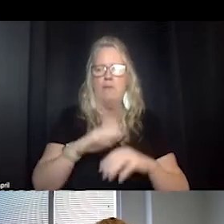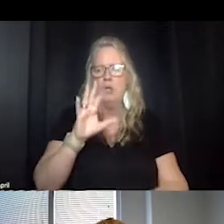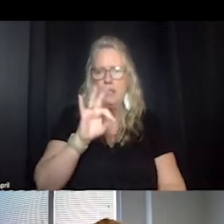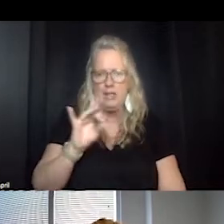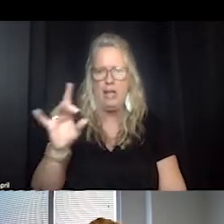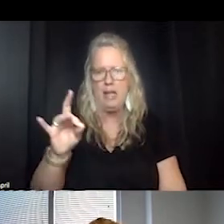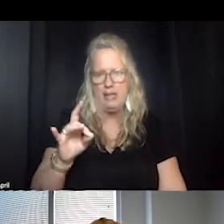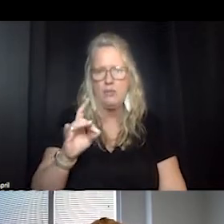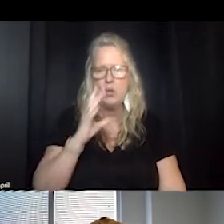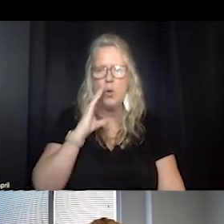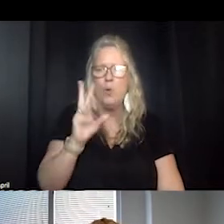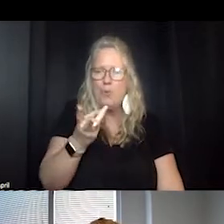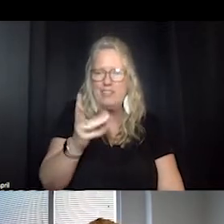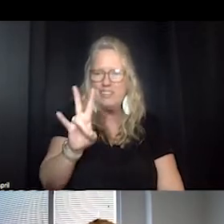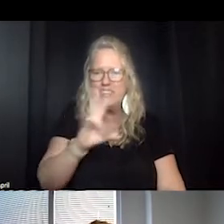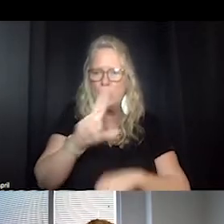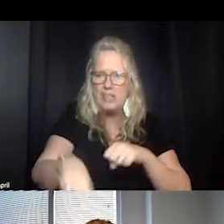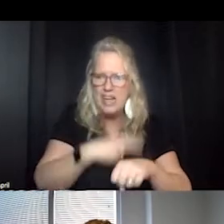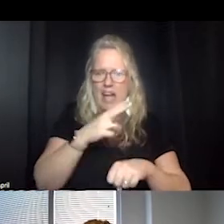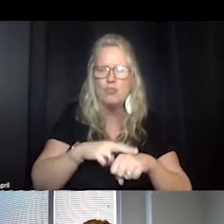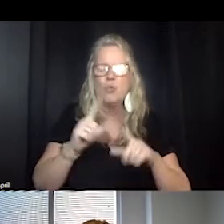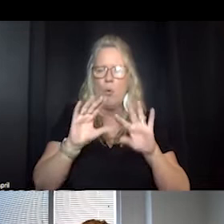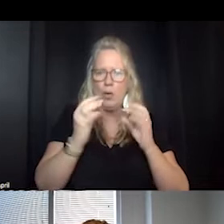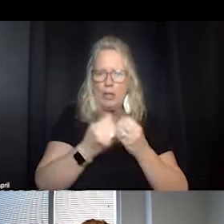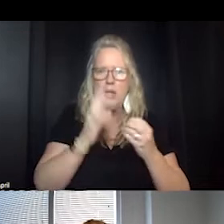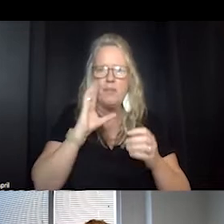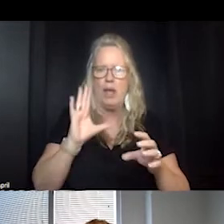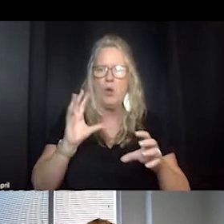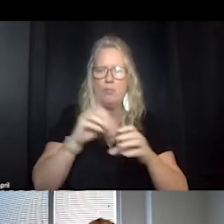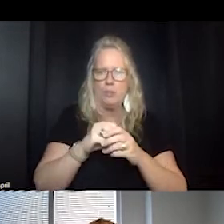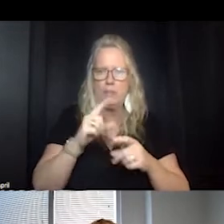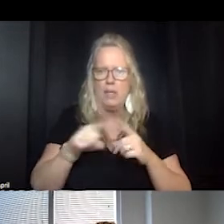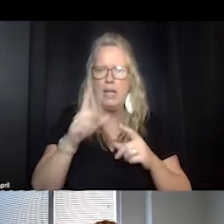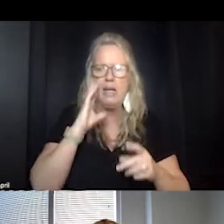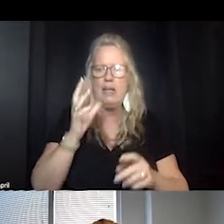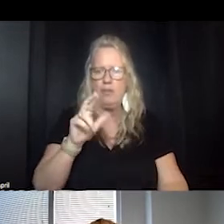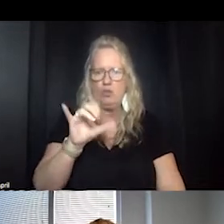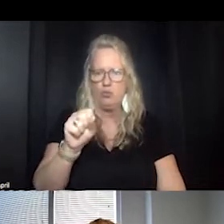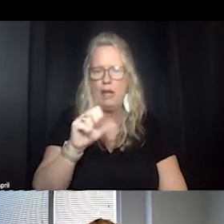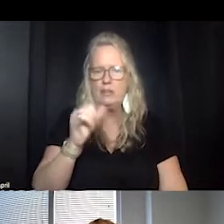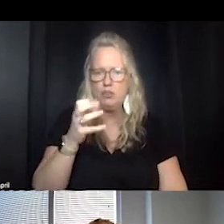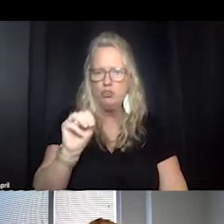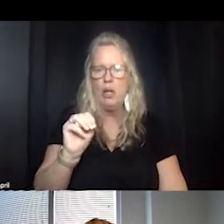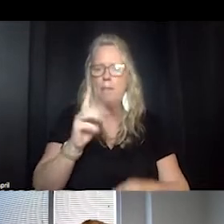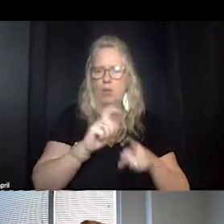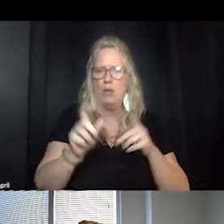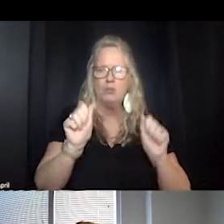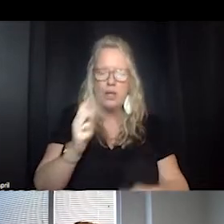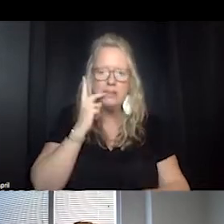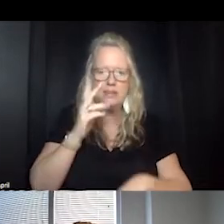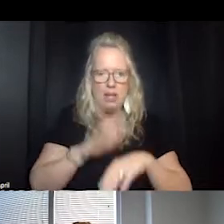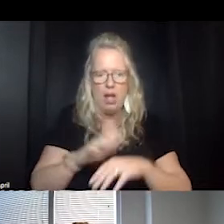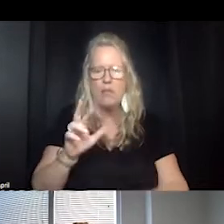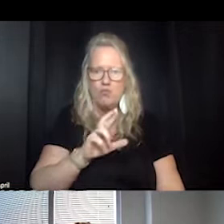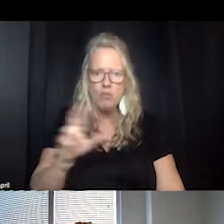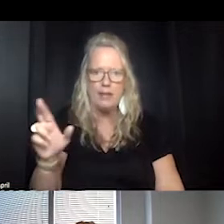988. So we have 67 national organizations that are participating in the Crisis Jam calls. And you can see on the right side of this